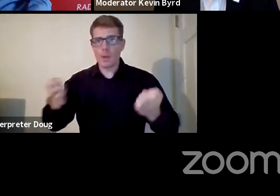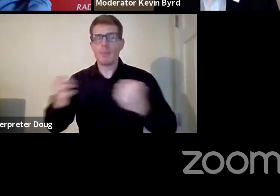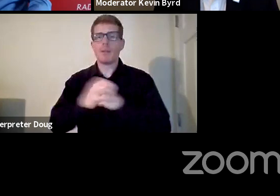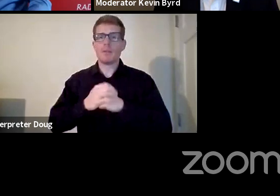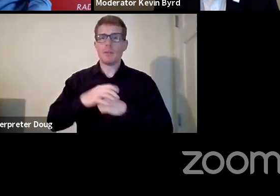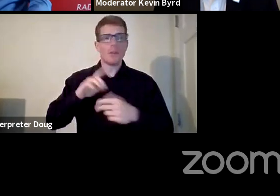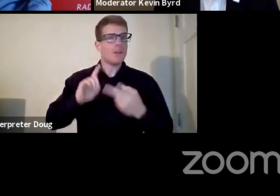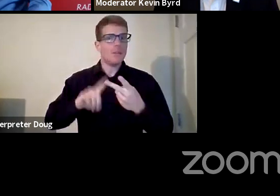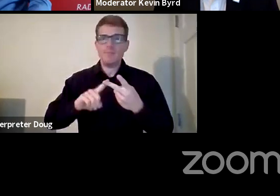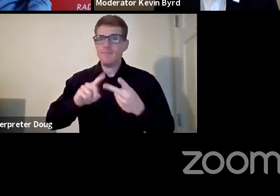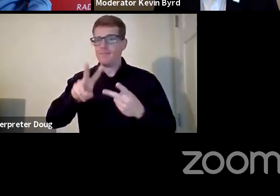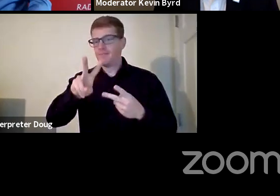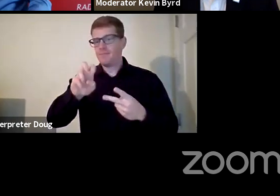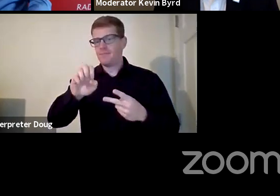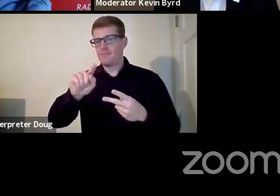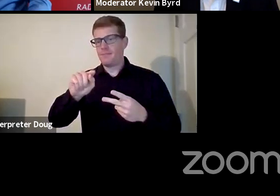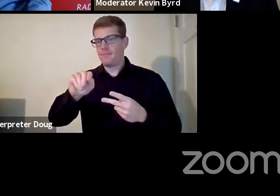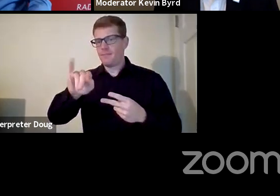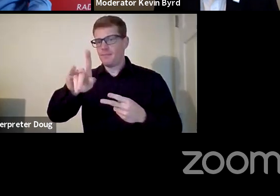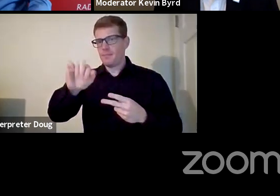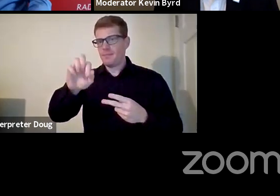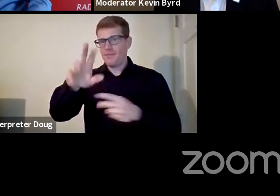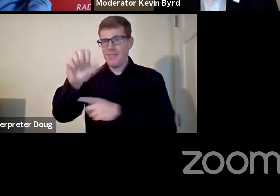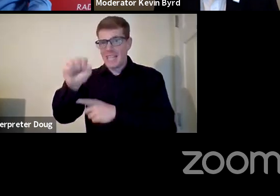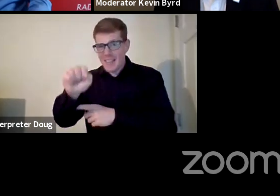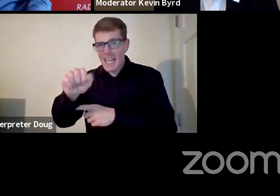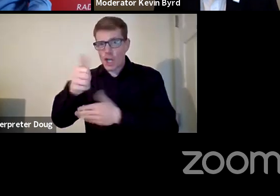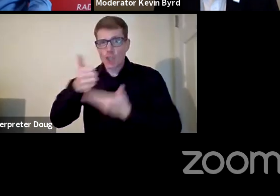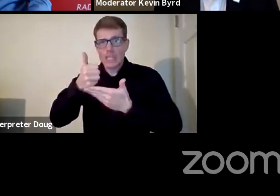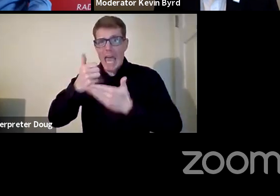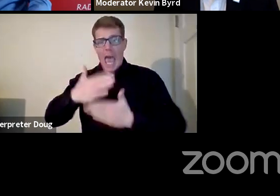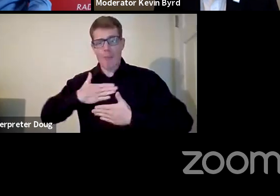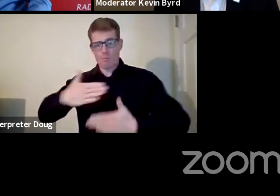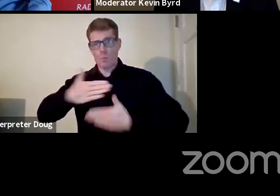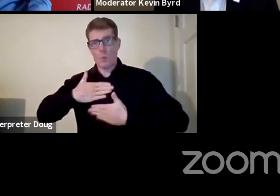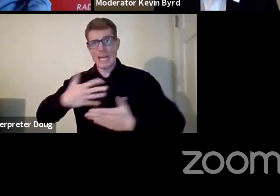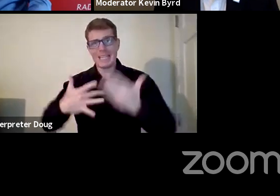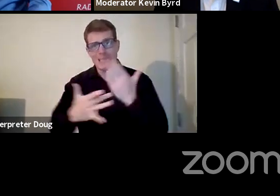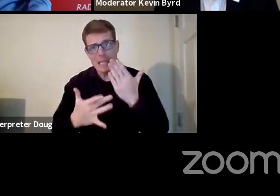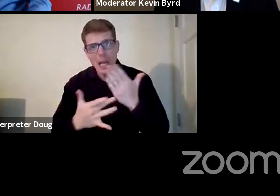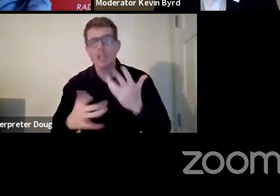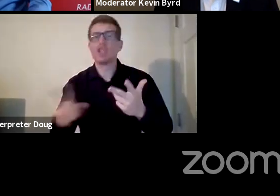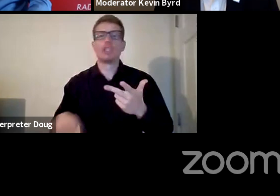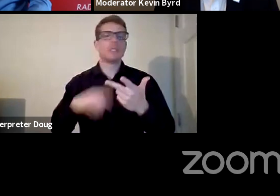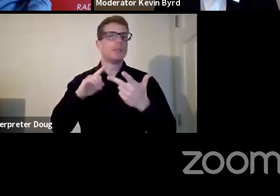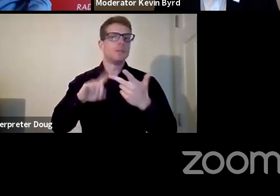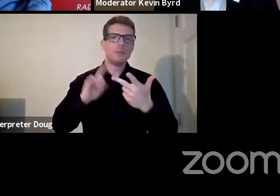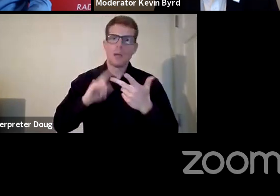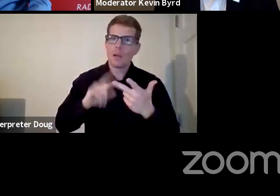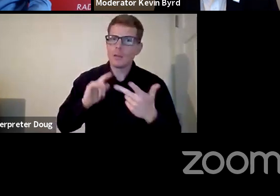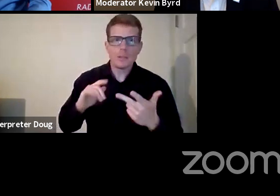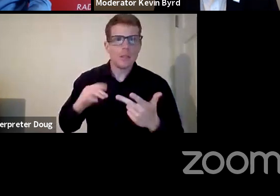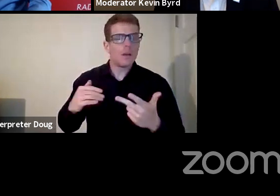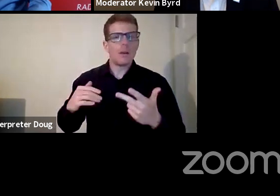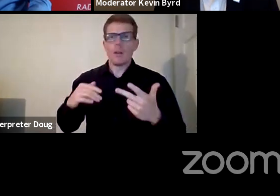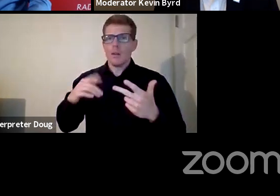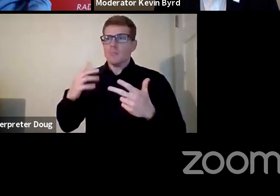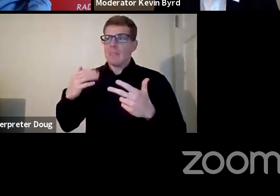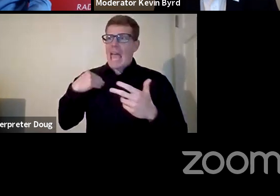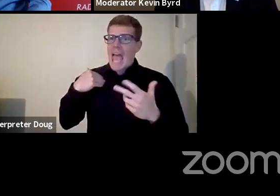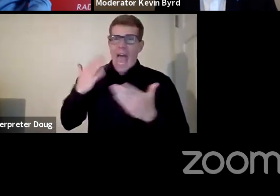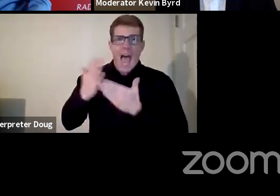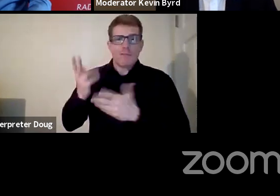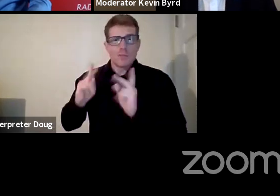our hospitals. We had a public health expert switch over and really focus on communications.